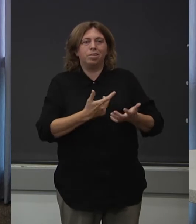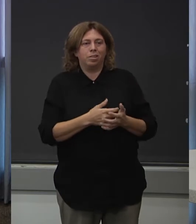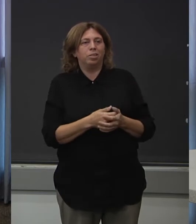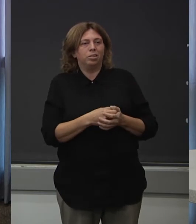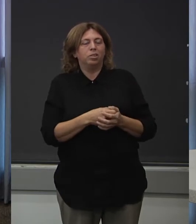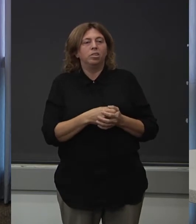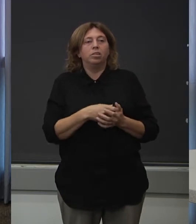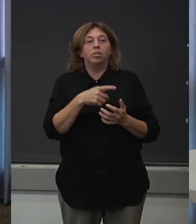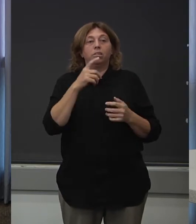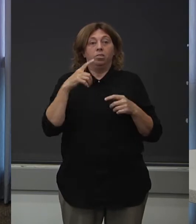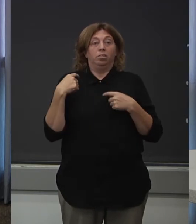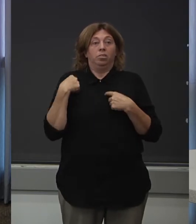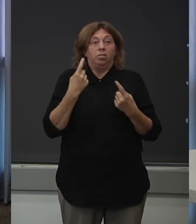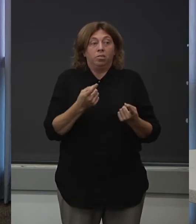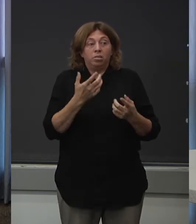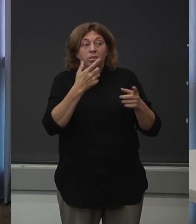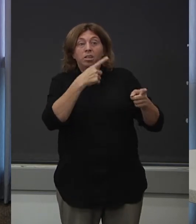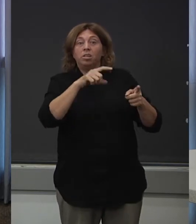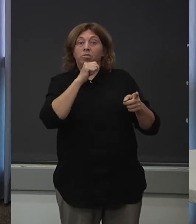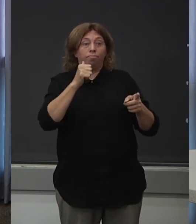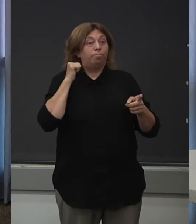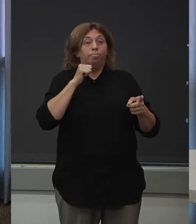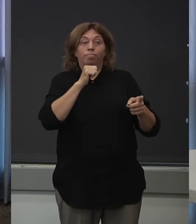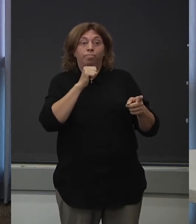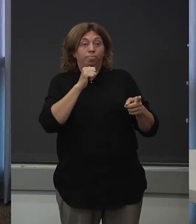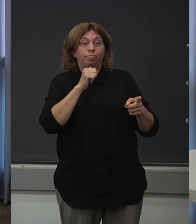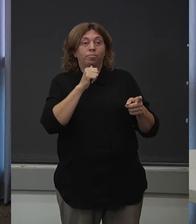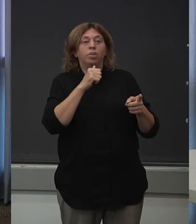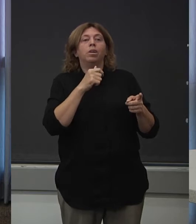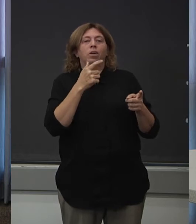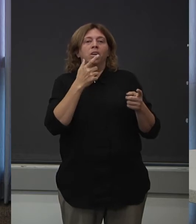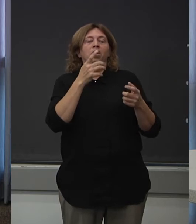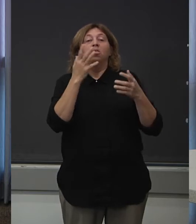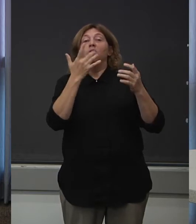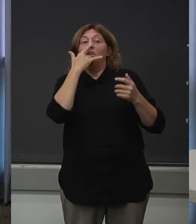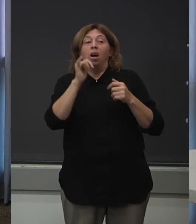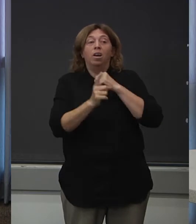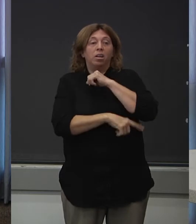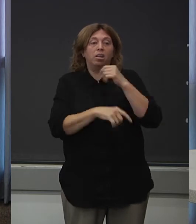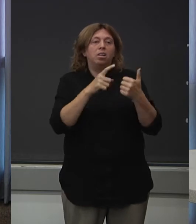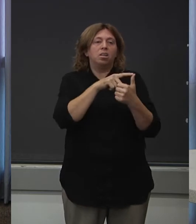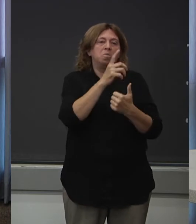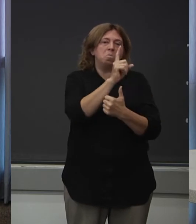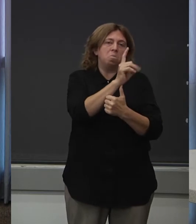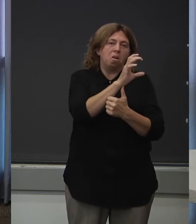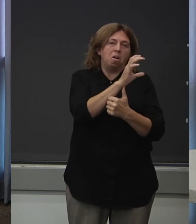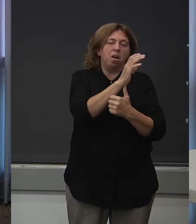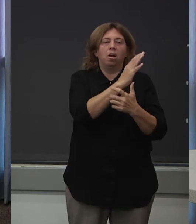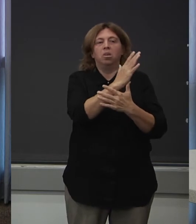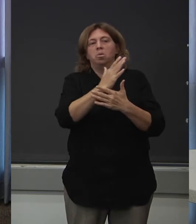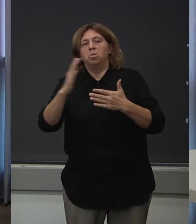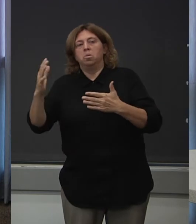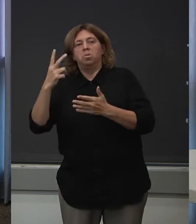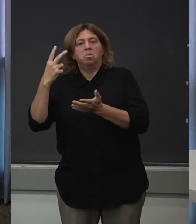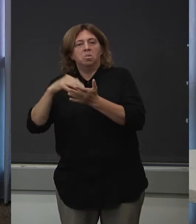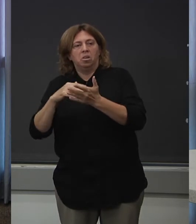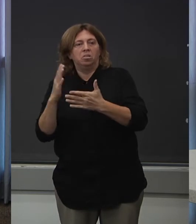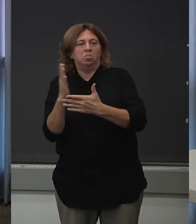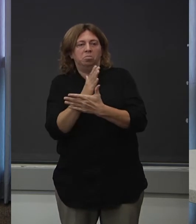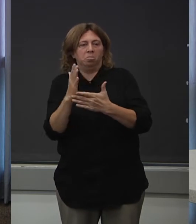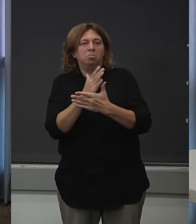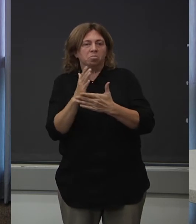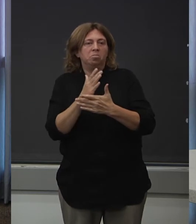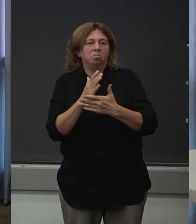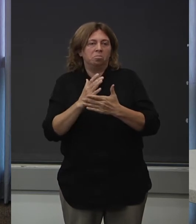total penalties ranged from $100 up to $2,000. And the $2,000 penalty was actually a pretty large employer. Now,